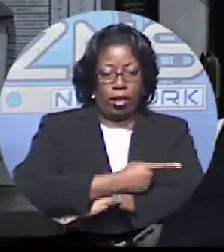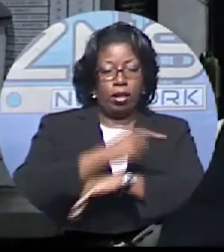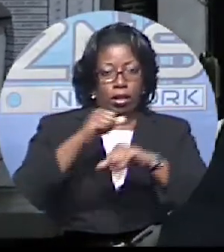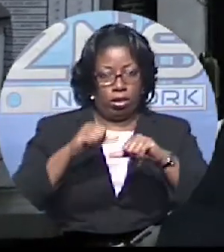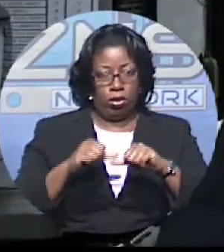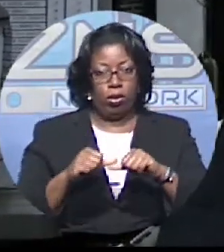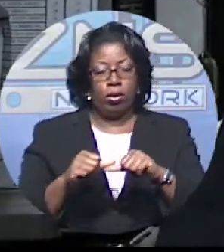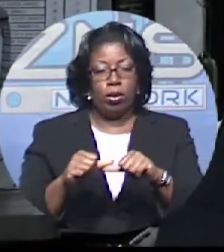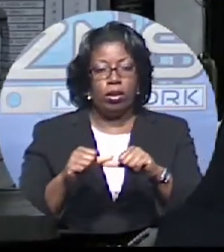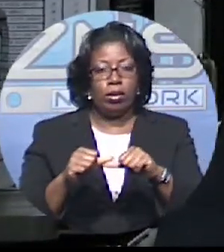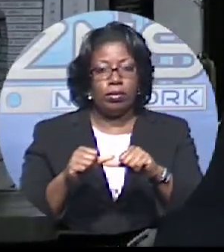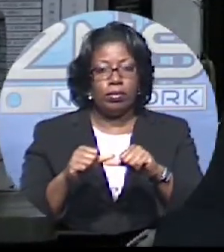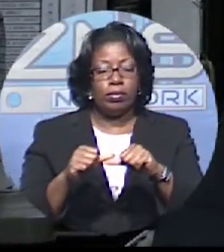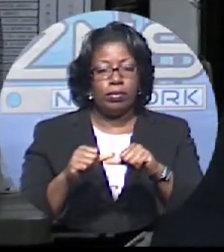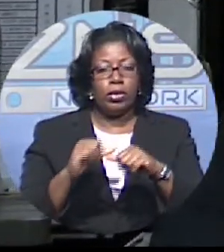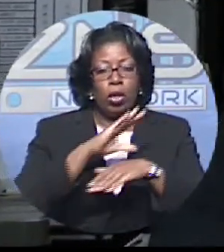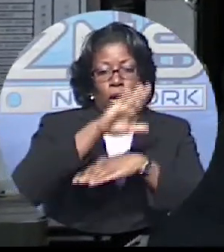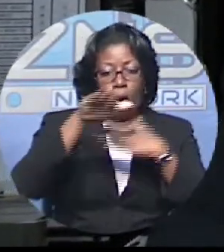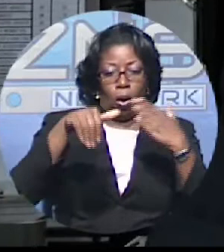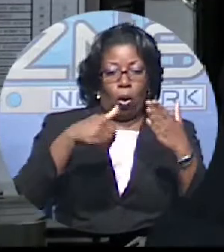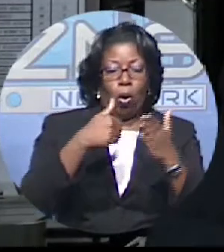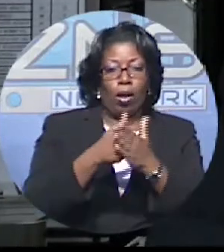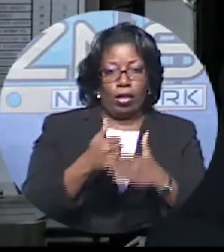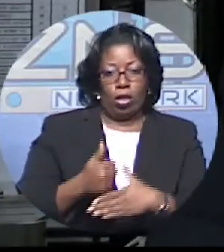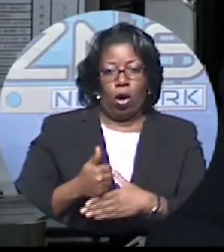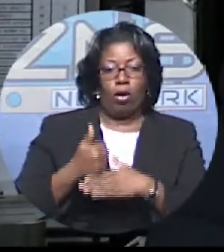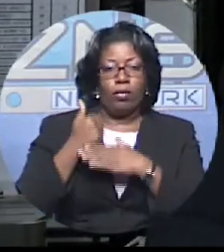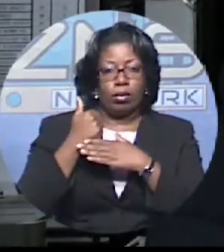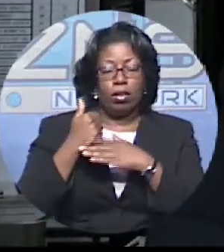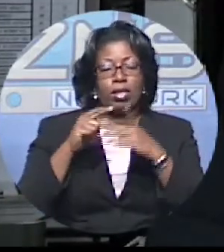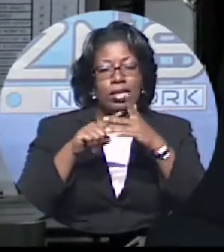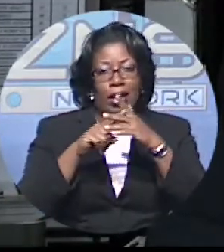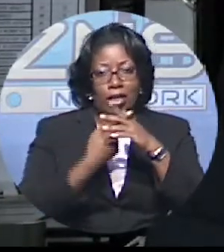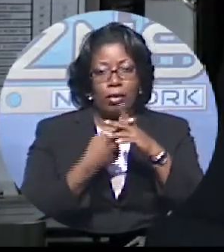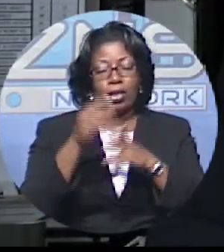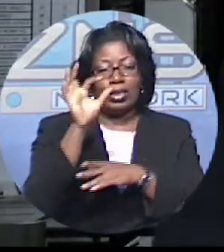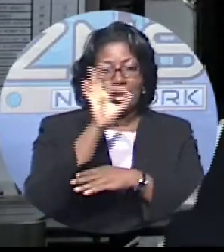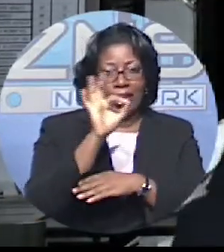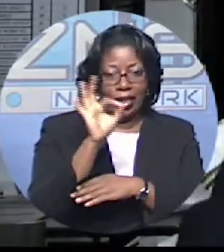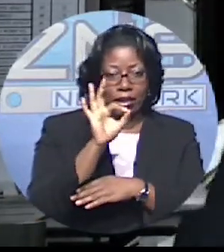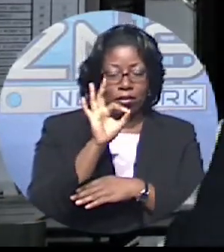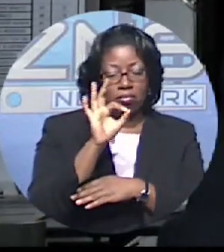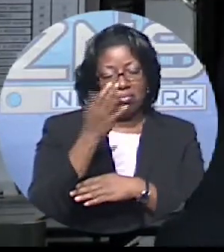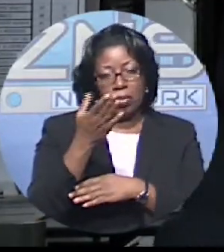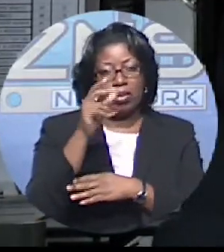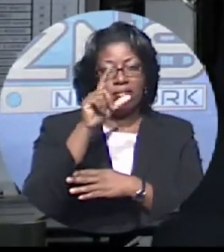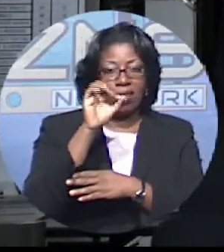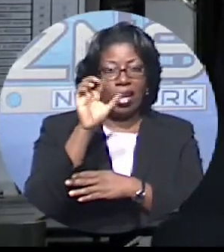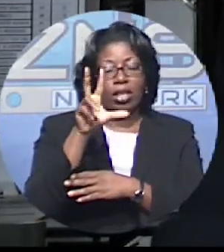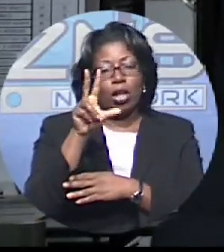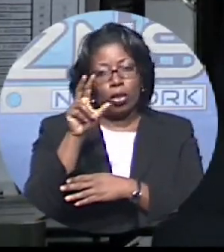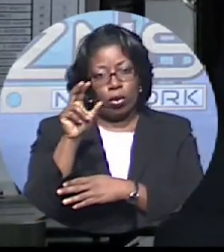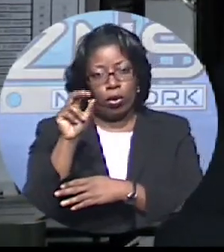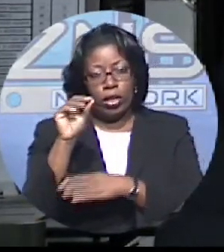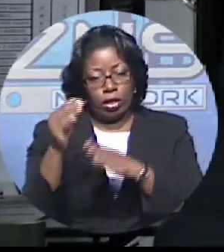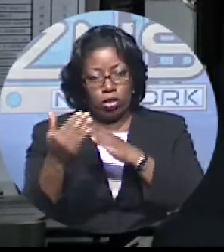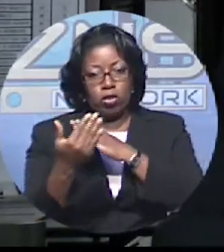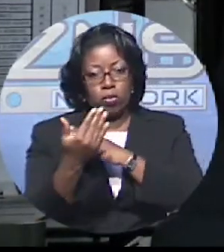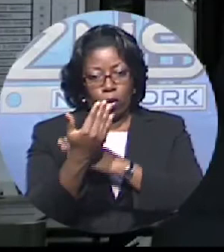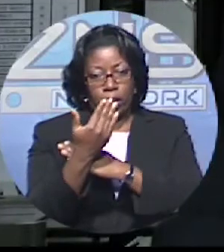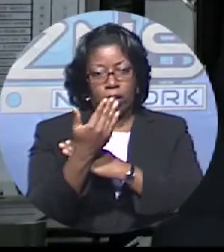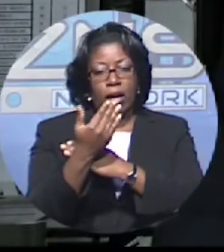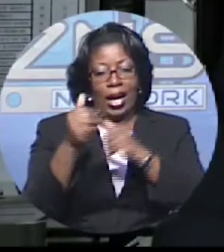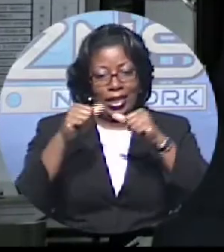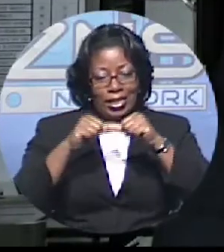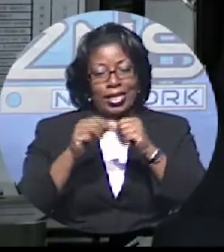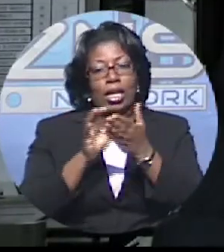All of the returning officers started around about 9:30 or 9 o'clock, and most of them are still doing a